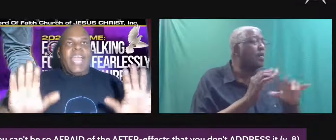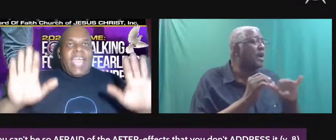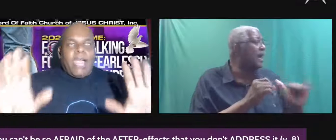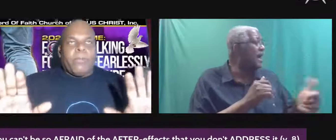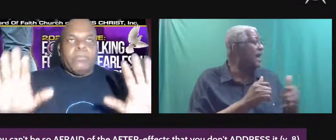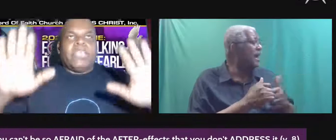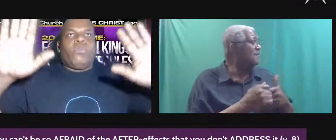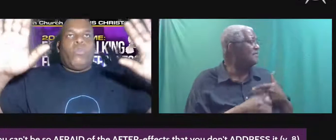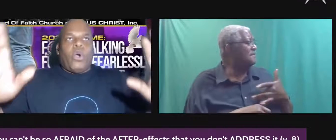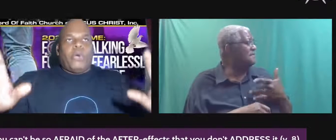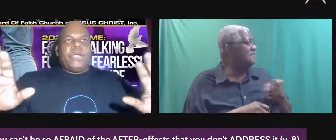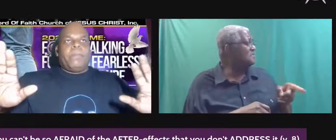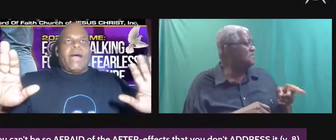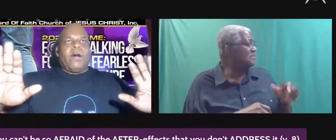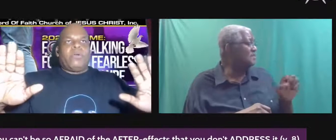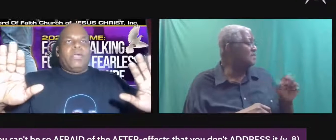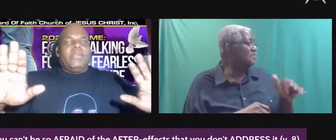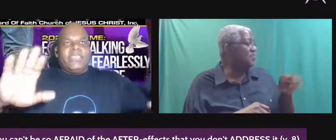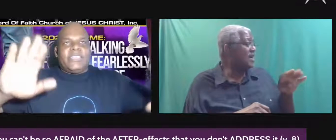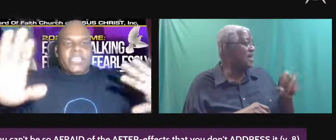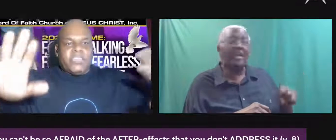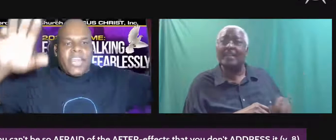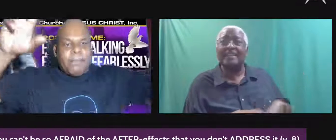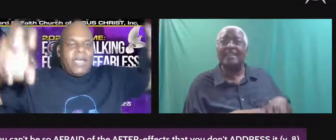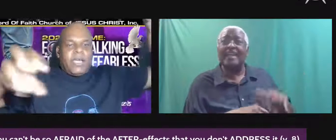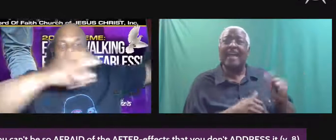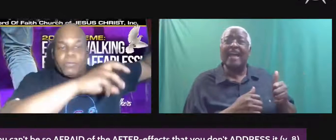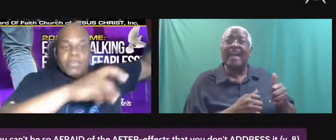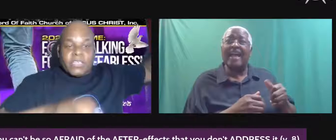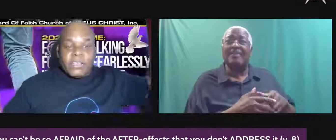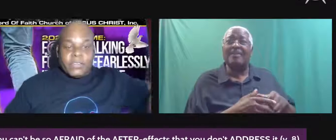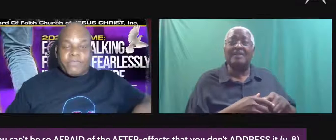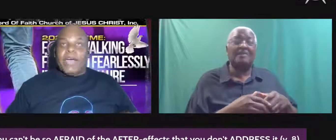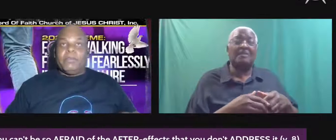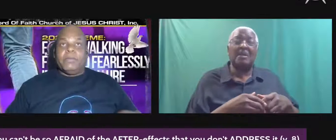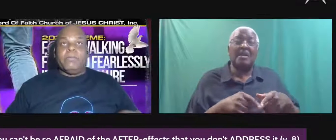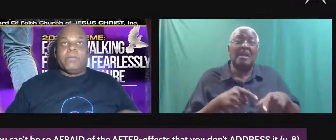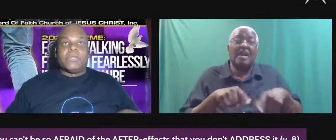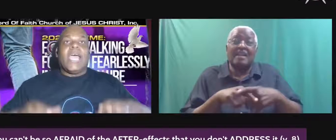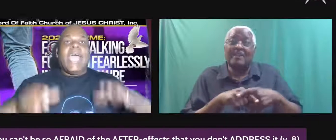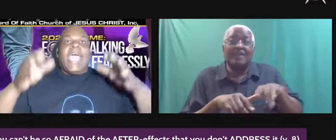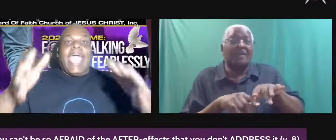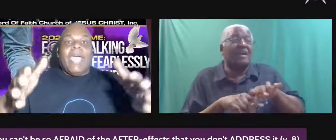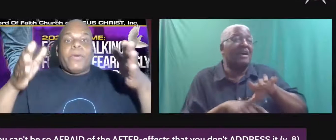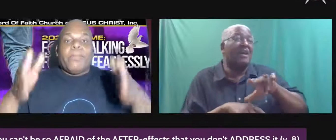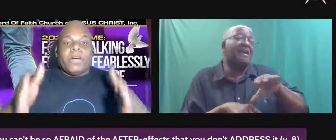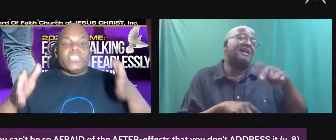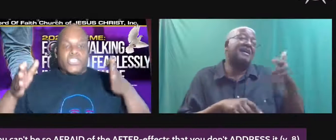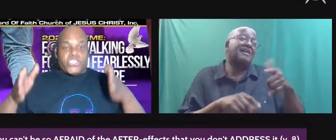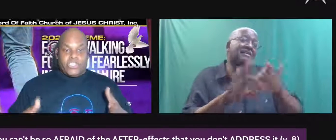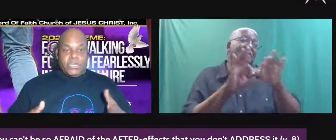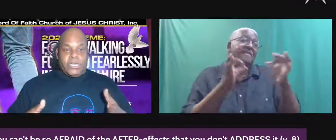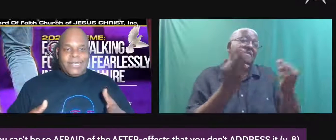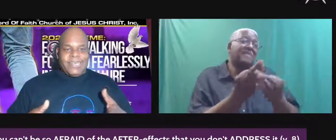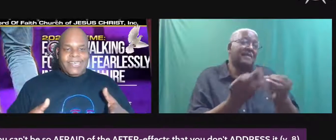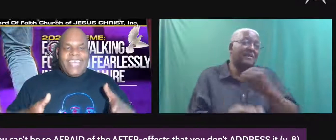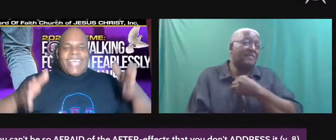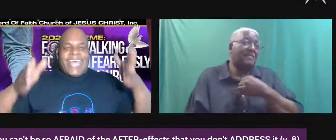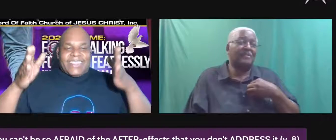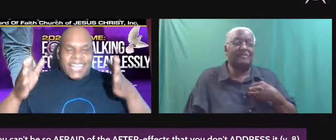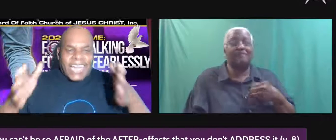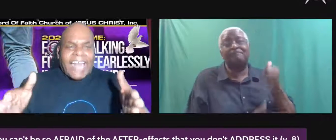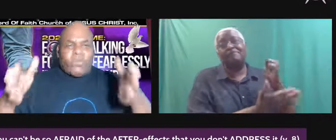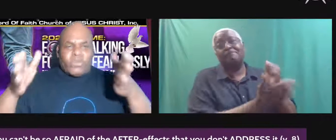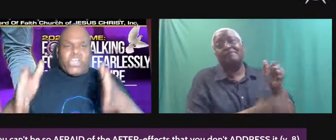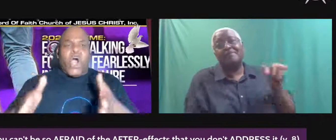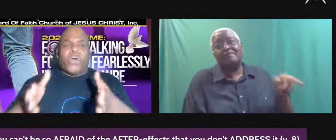feel. Abram didn't worry about the tension that may come from his other family members. Abram understood